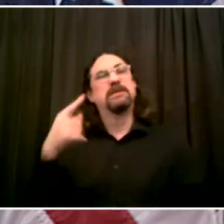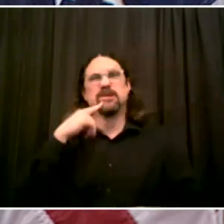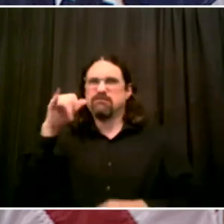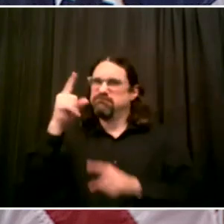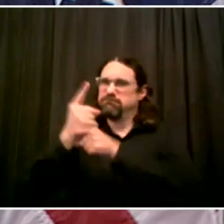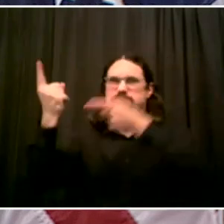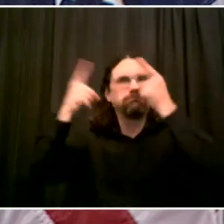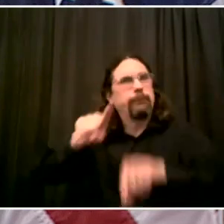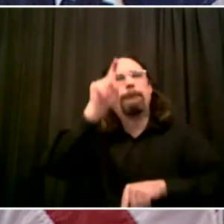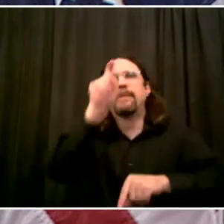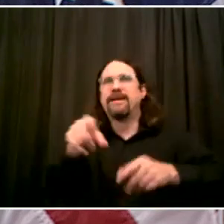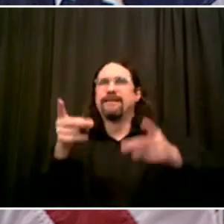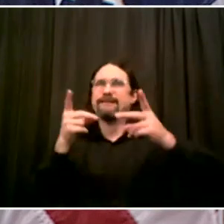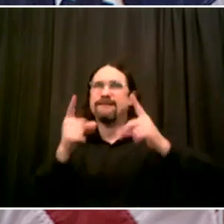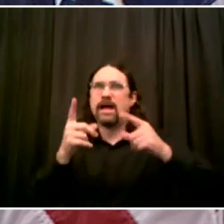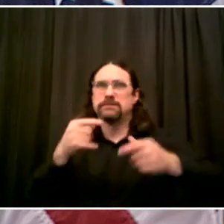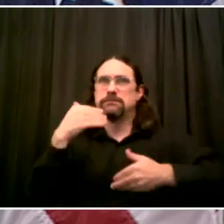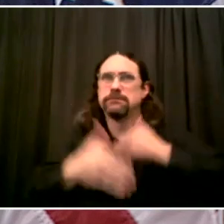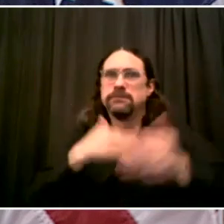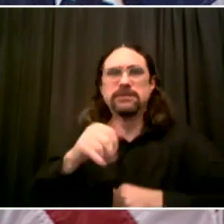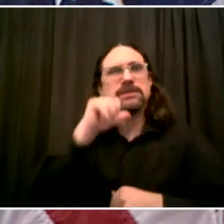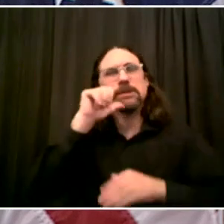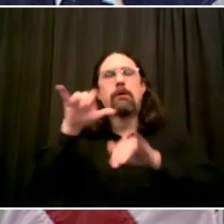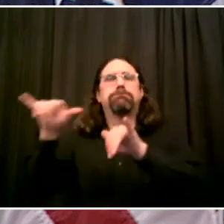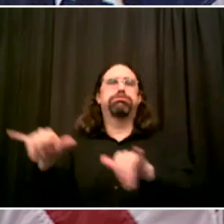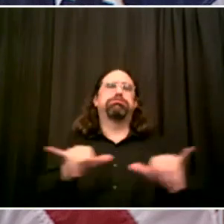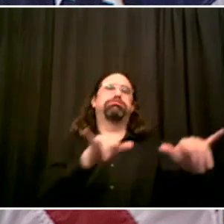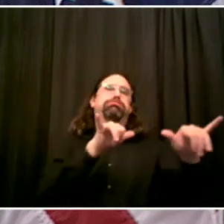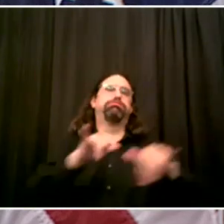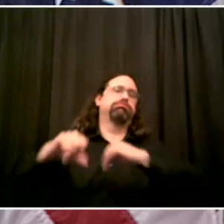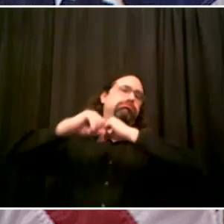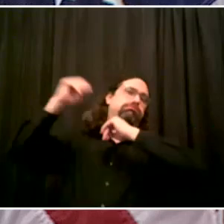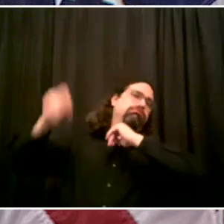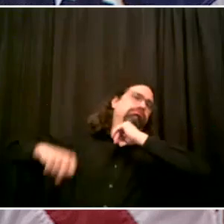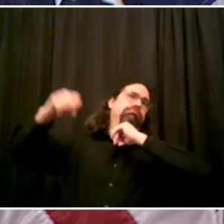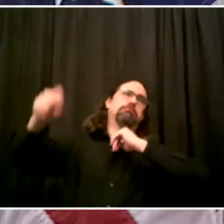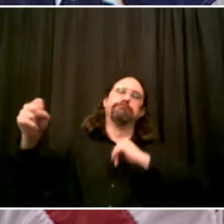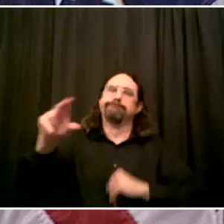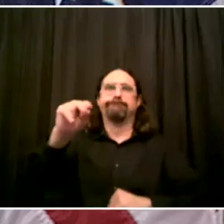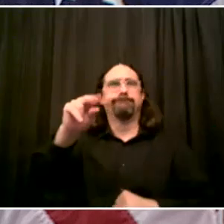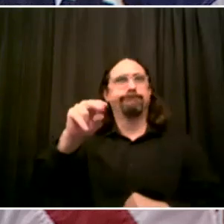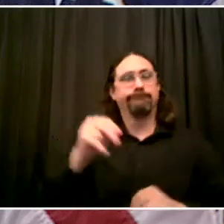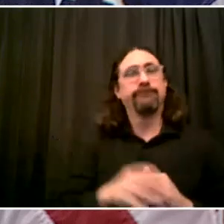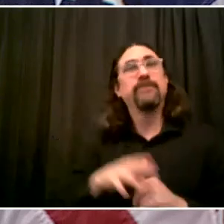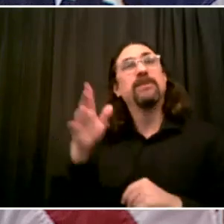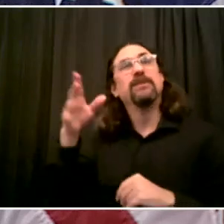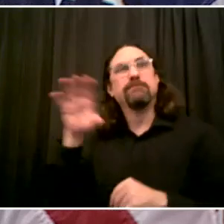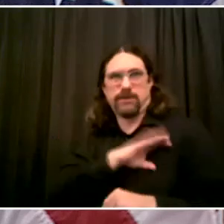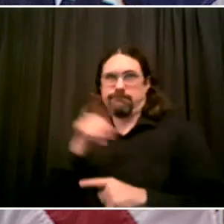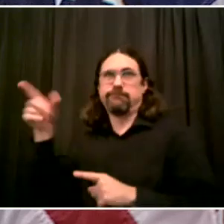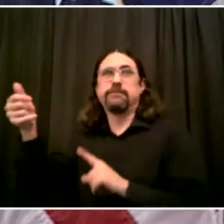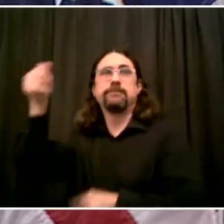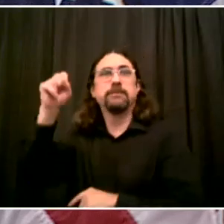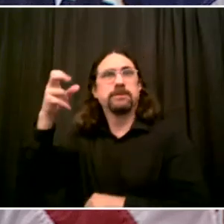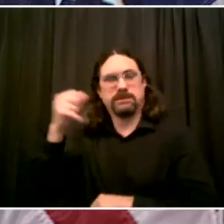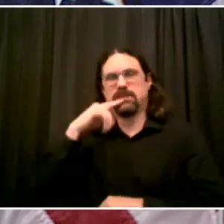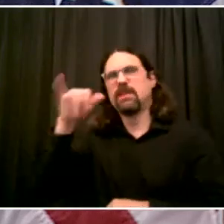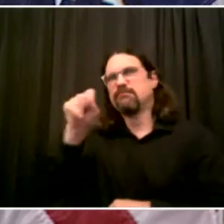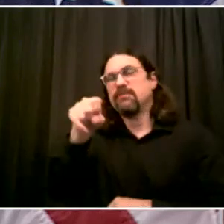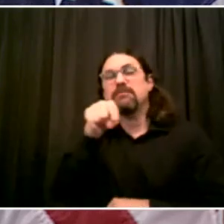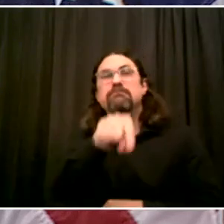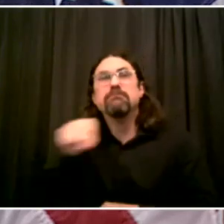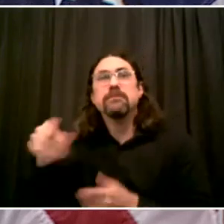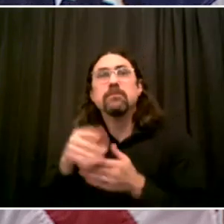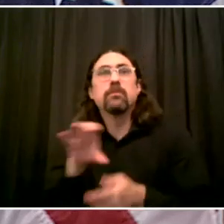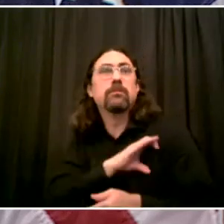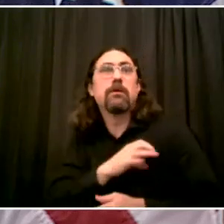the people of the city need to see that when an officer does something wrong, it is investigated, it is found to be true that something wrong was done, there